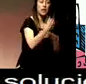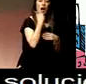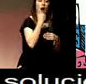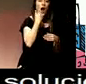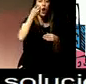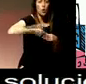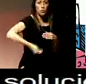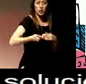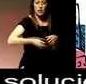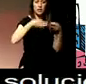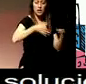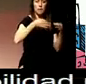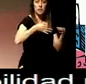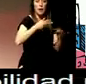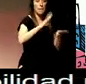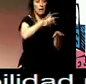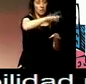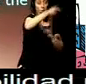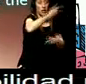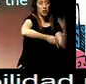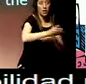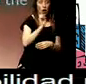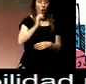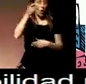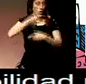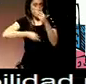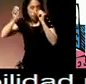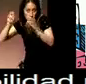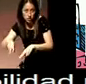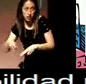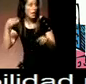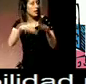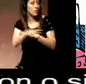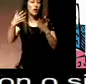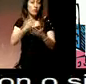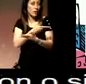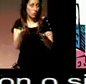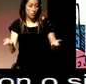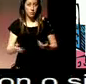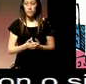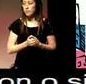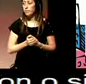without damaging this in respect of the architecture and